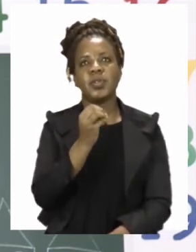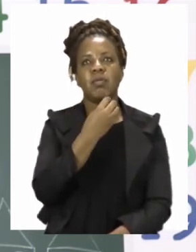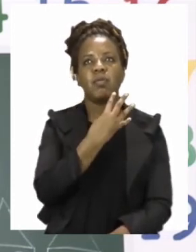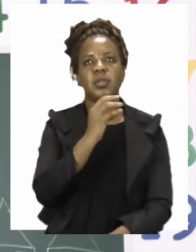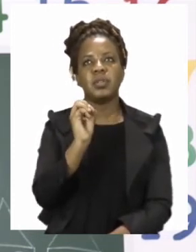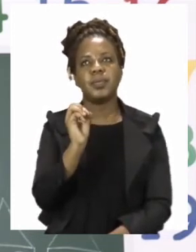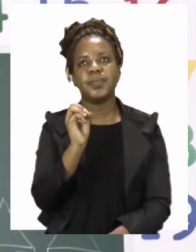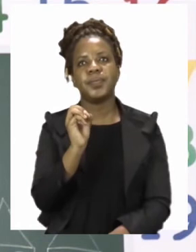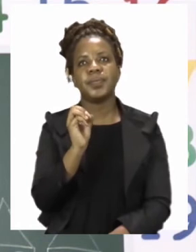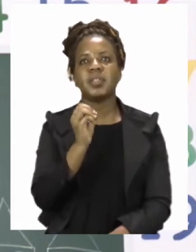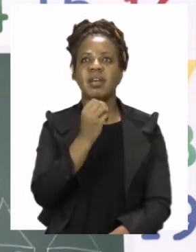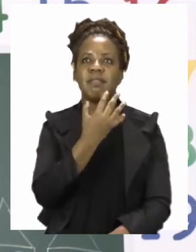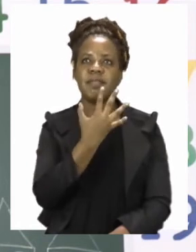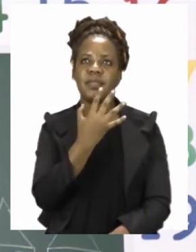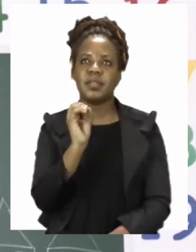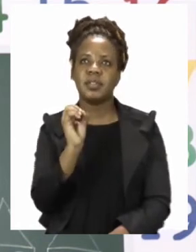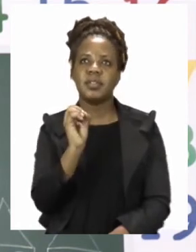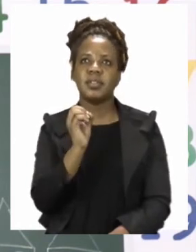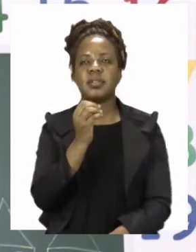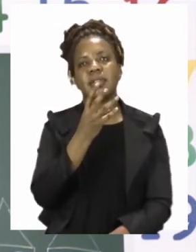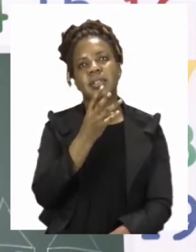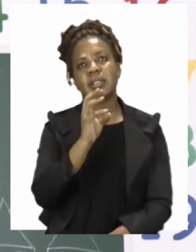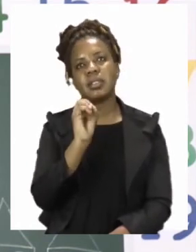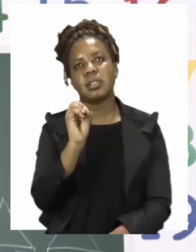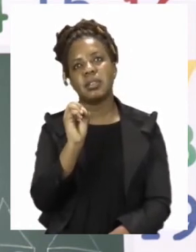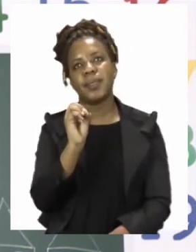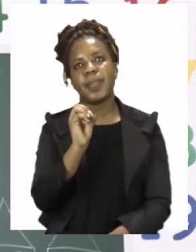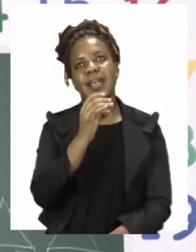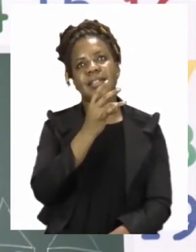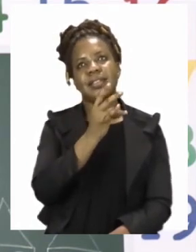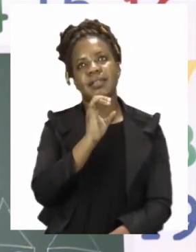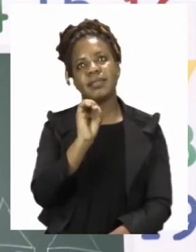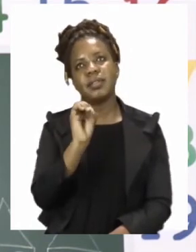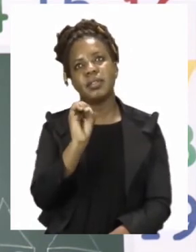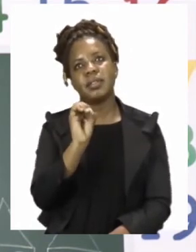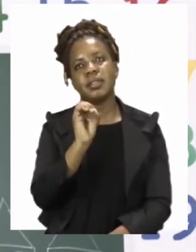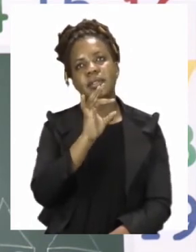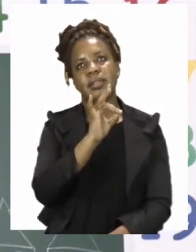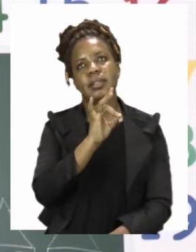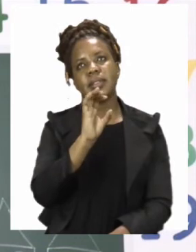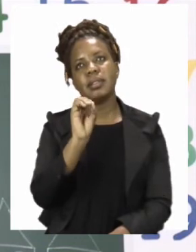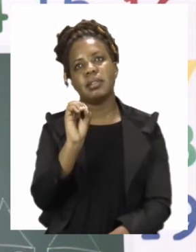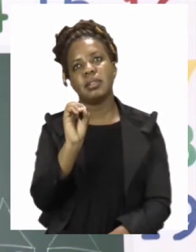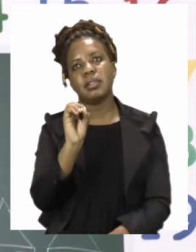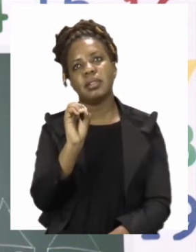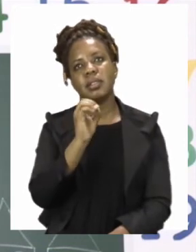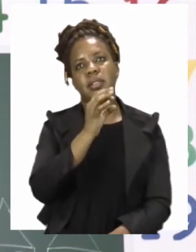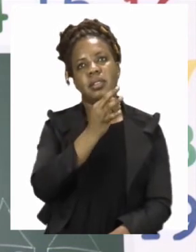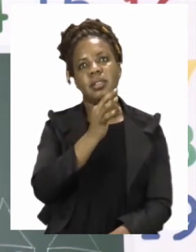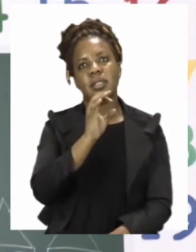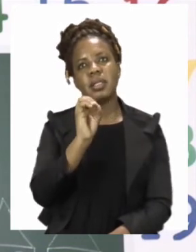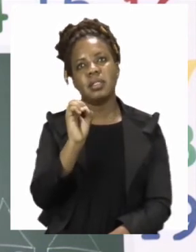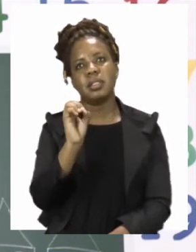going to do number A and we'll do the last one together as well, F. So, let's take